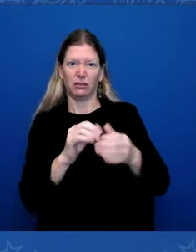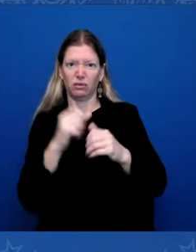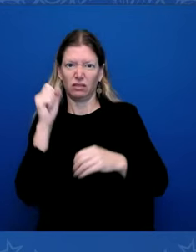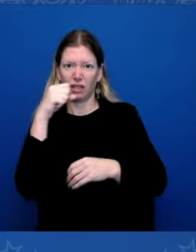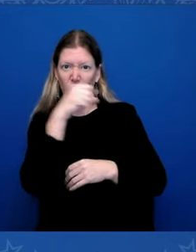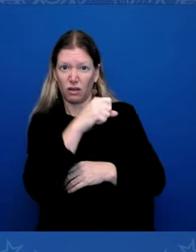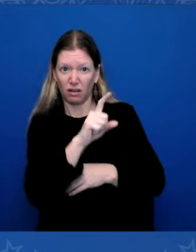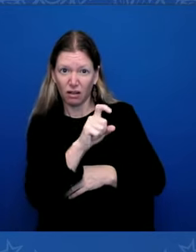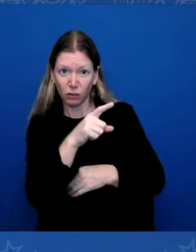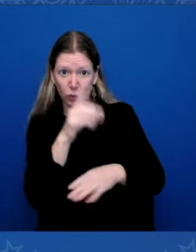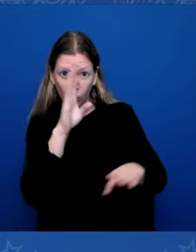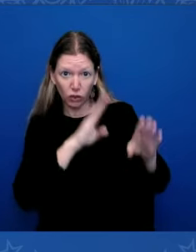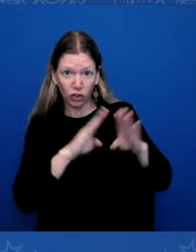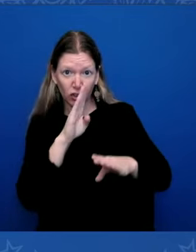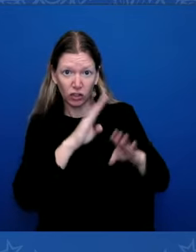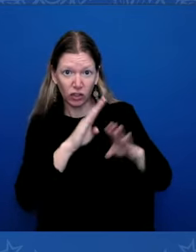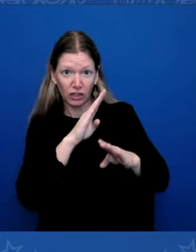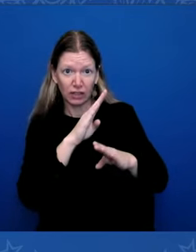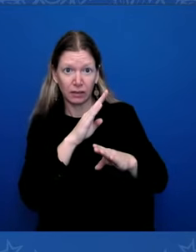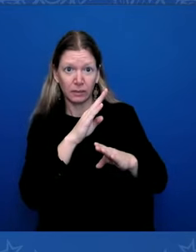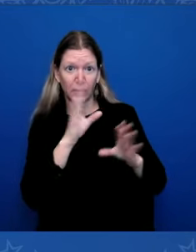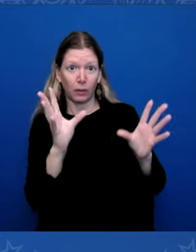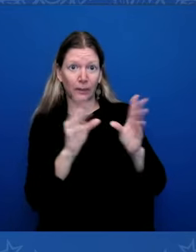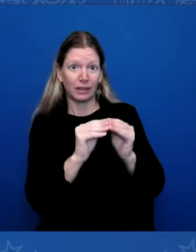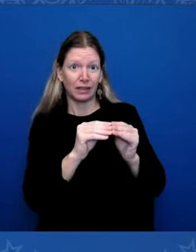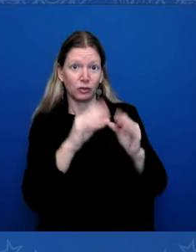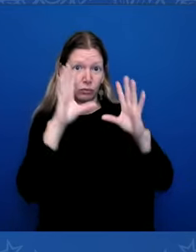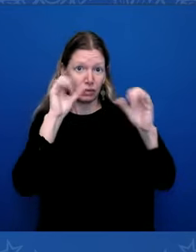war in Ukraine? Look,